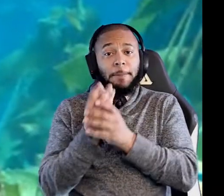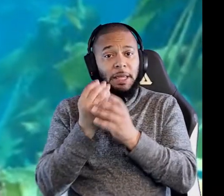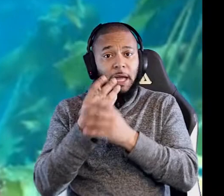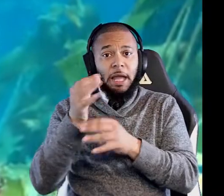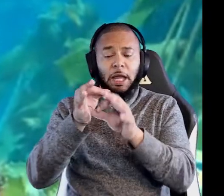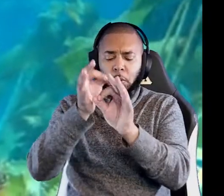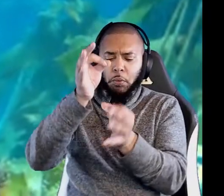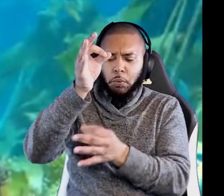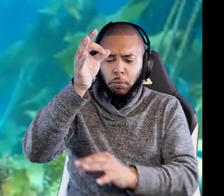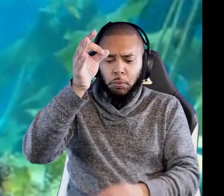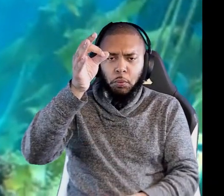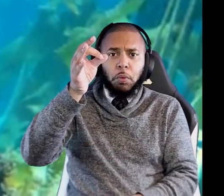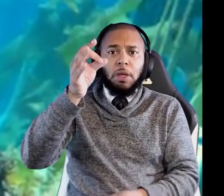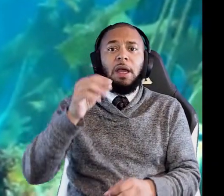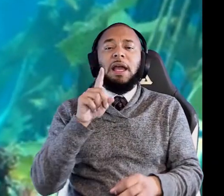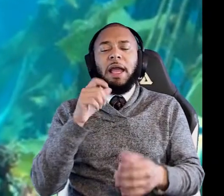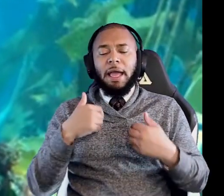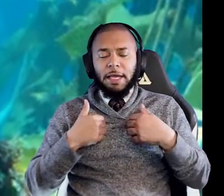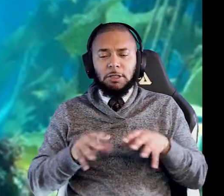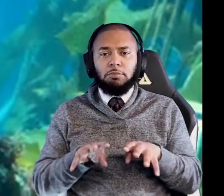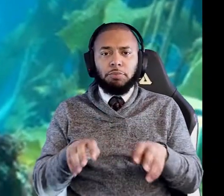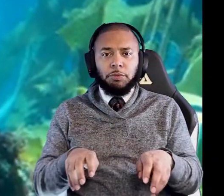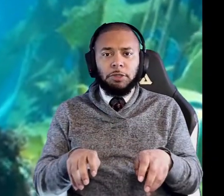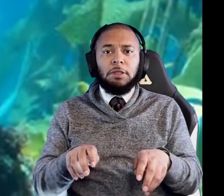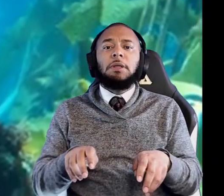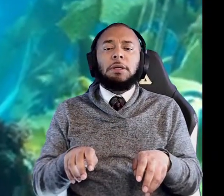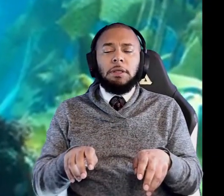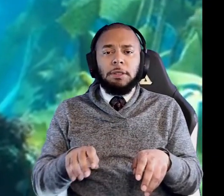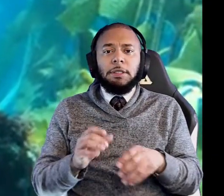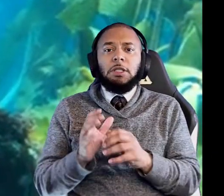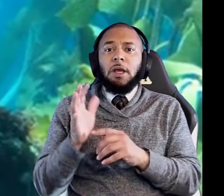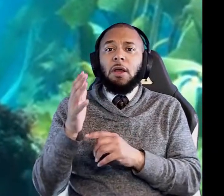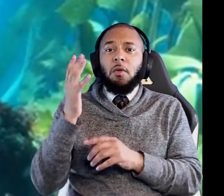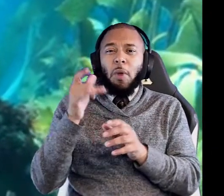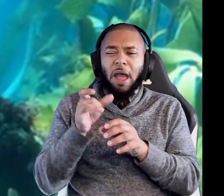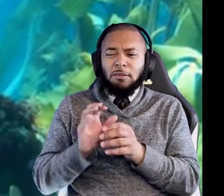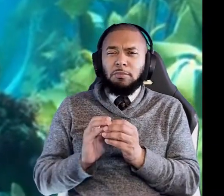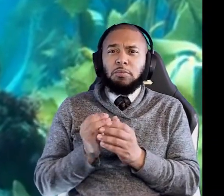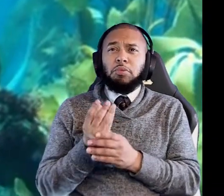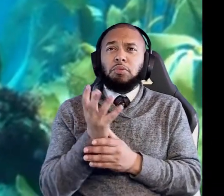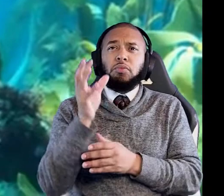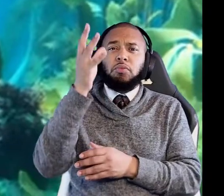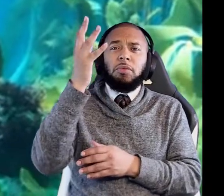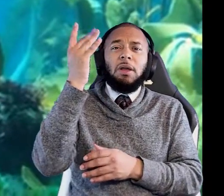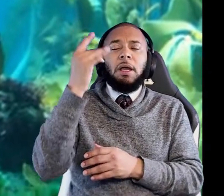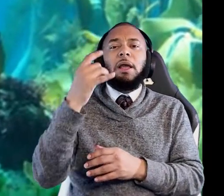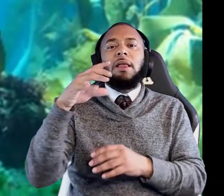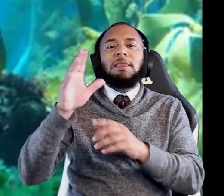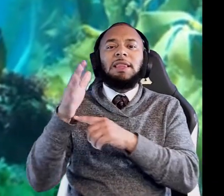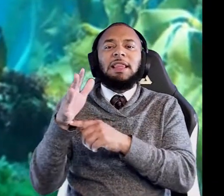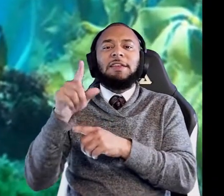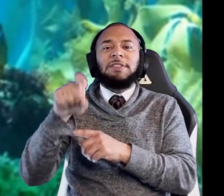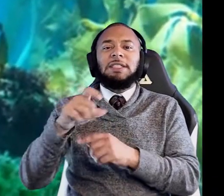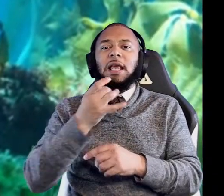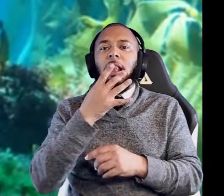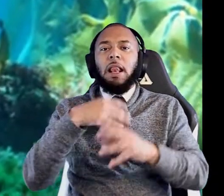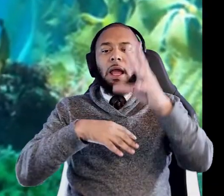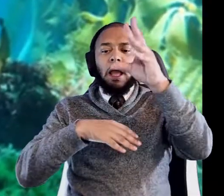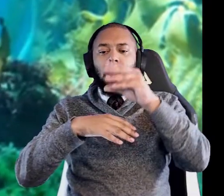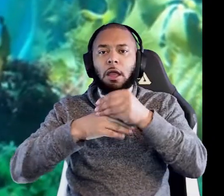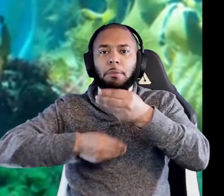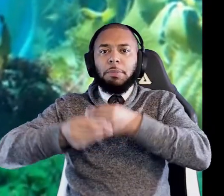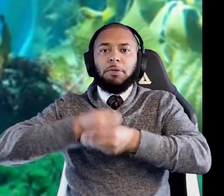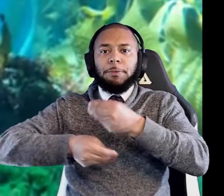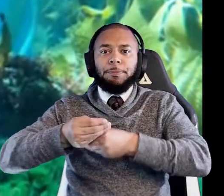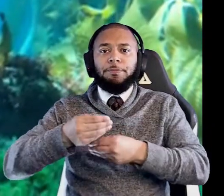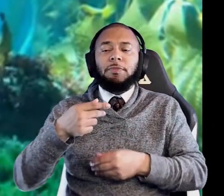has to grow in a rooted situation, but extends upwards so that its leaves can encounter light coming through the water. Kelp forests